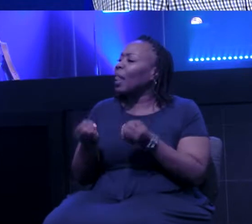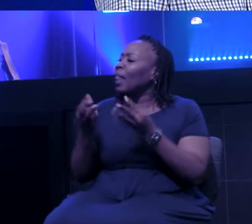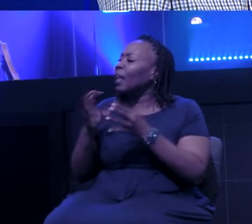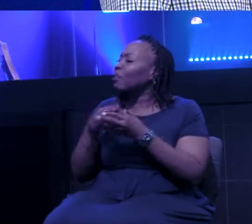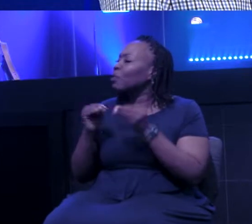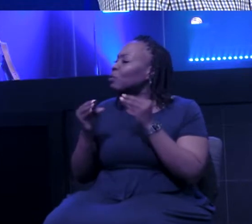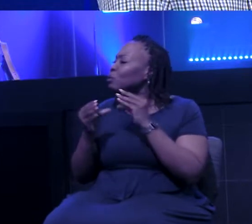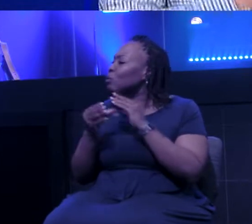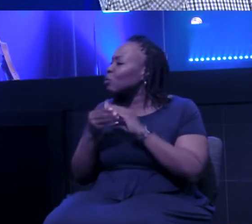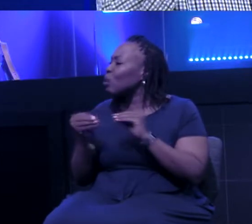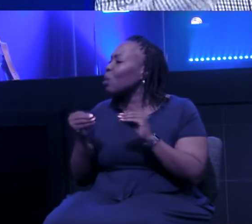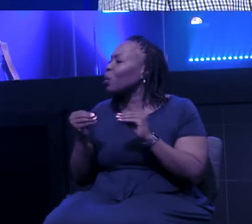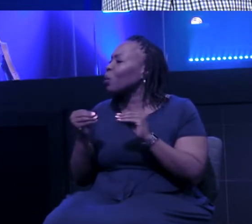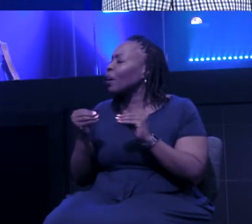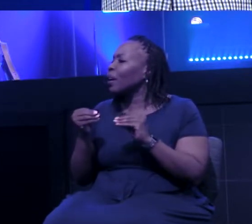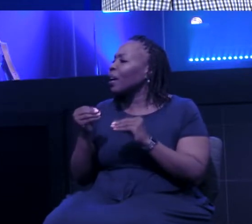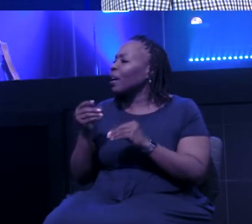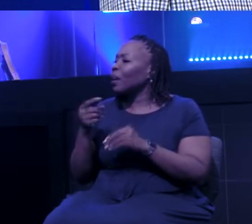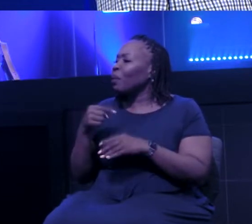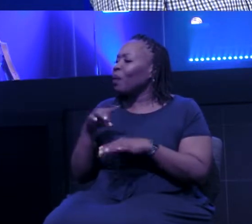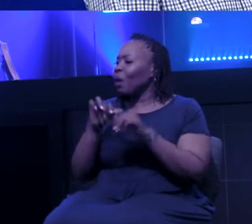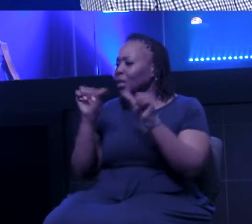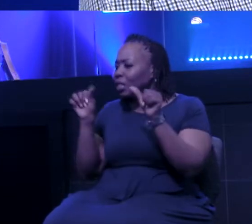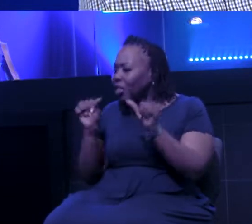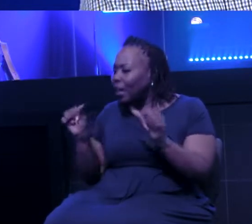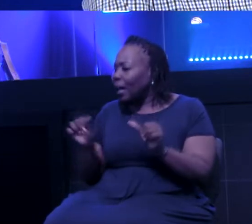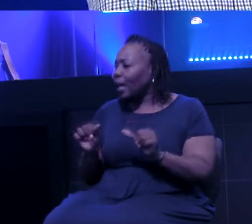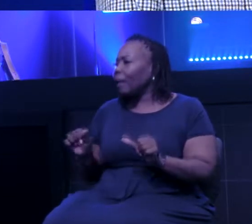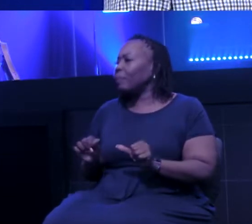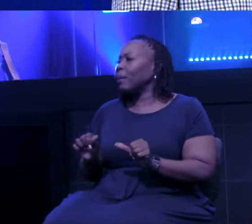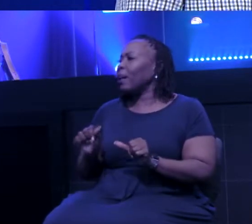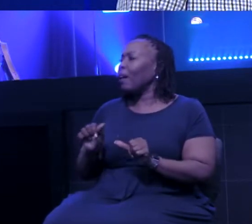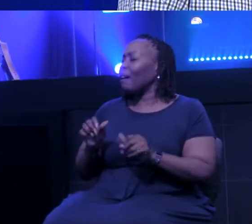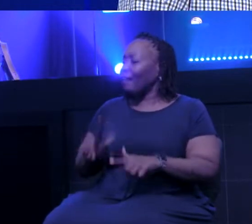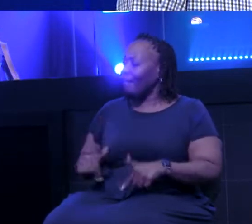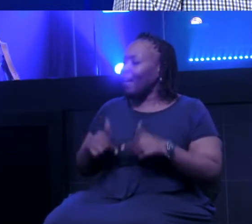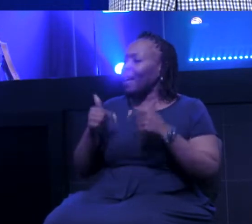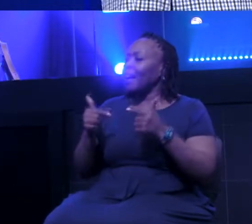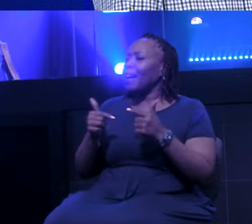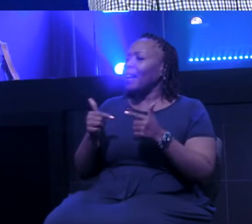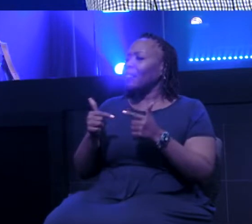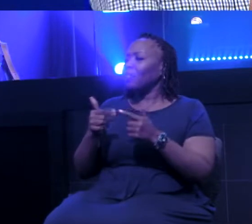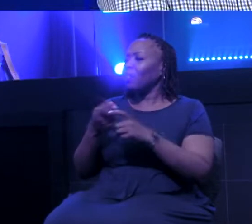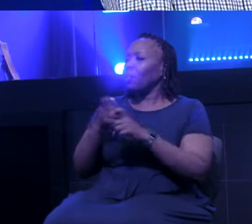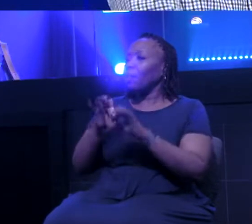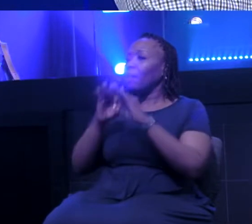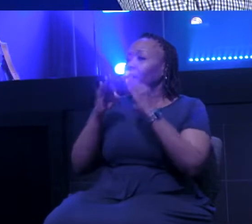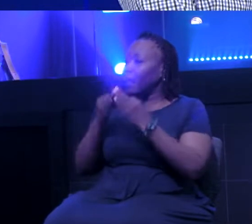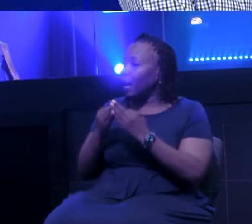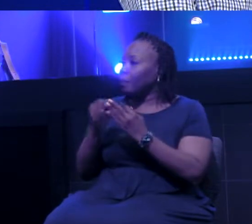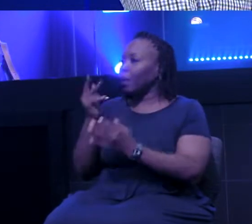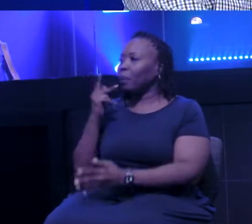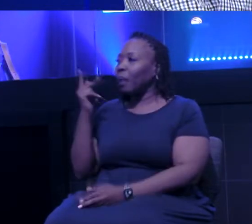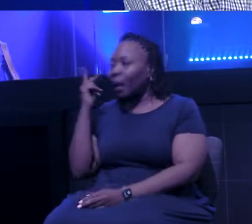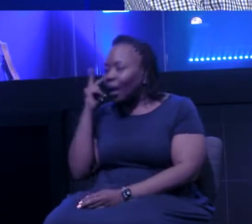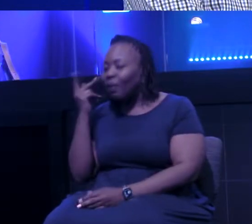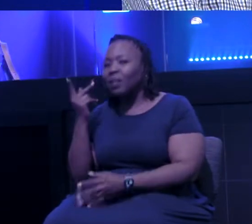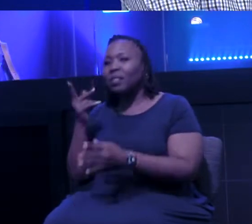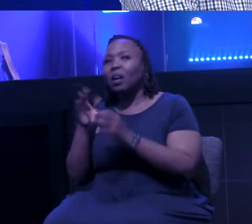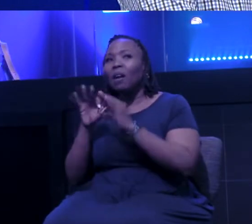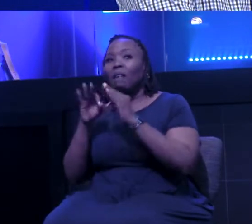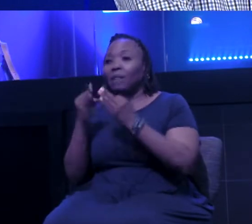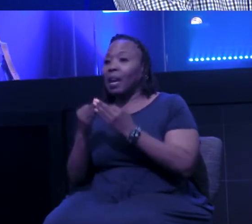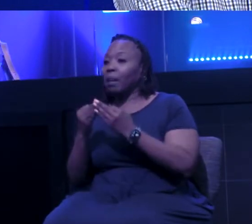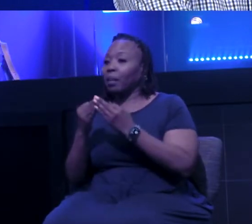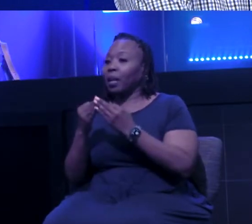story, we're all shaped by our family of origin and our parents, the family, the home that